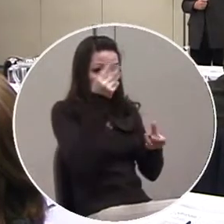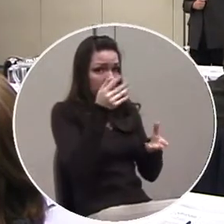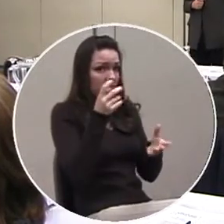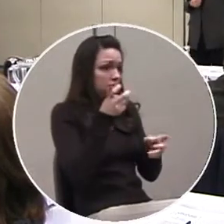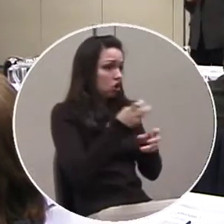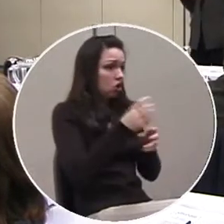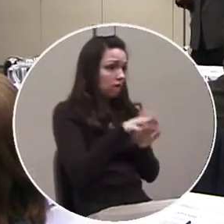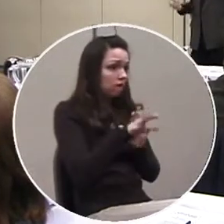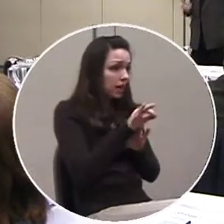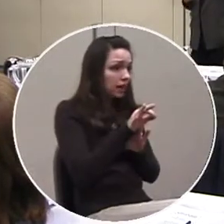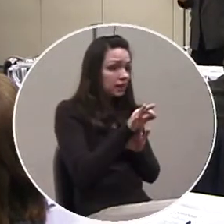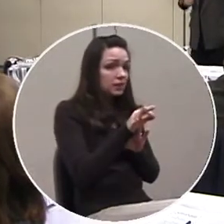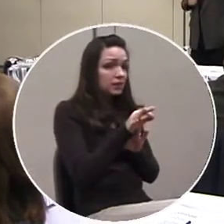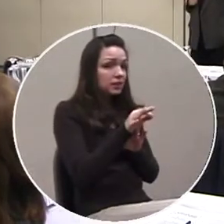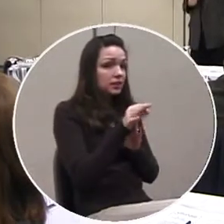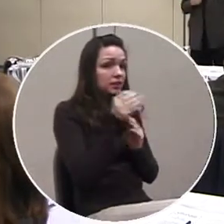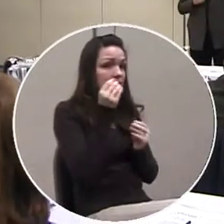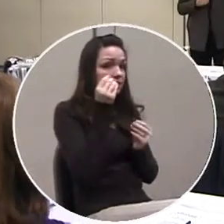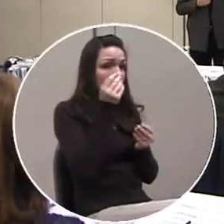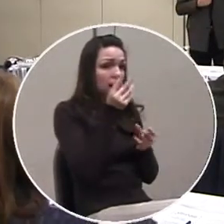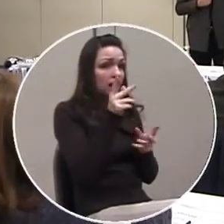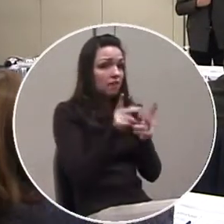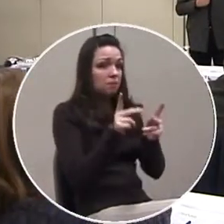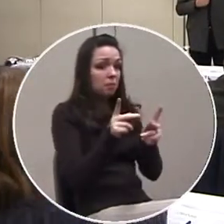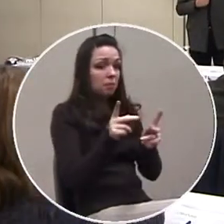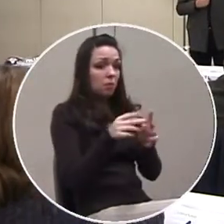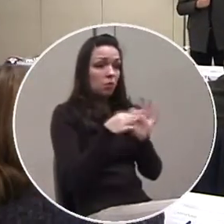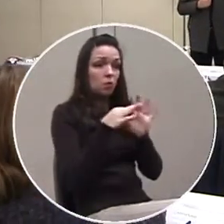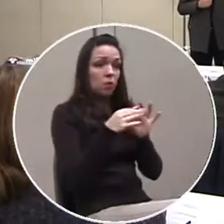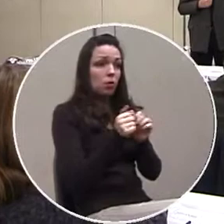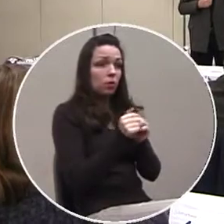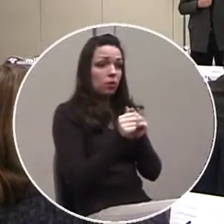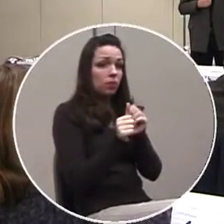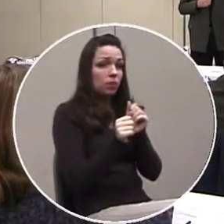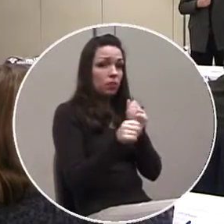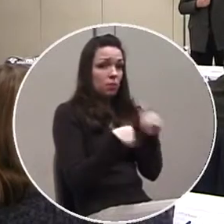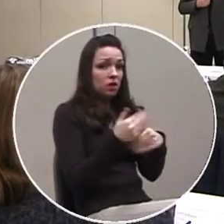hard to have people cooperate with the process?